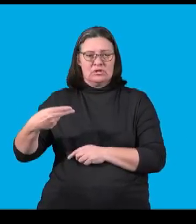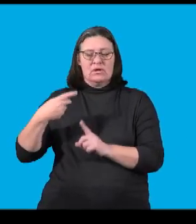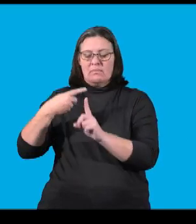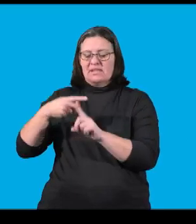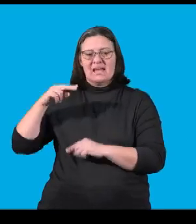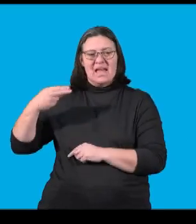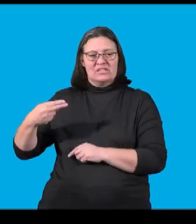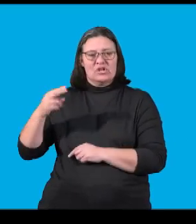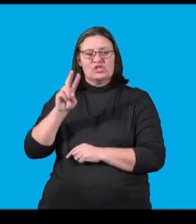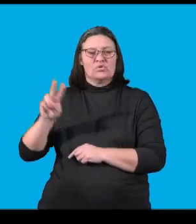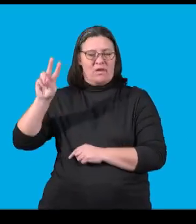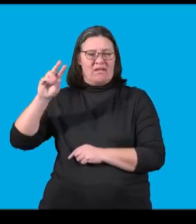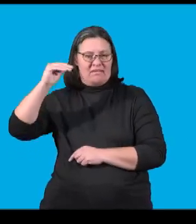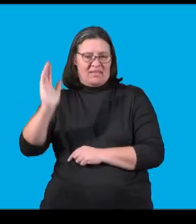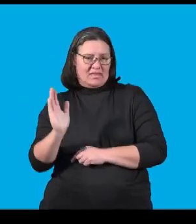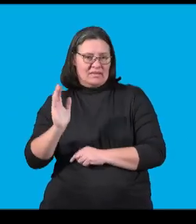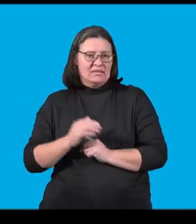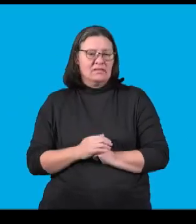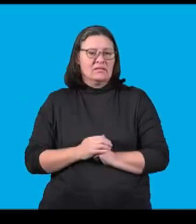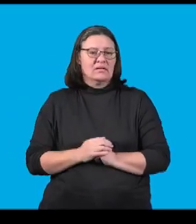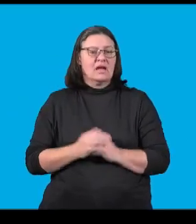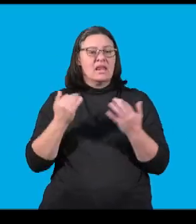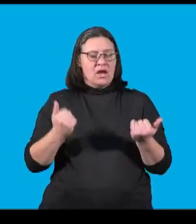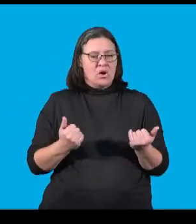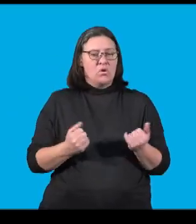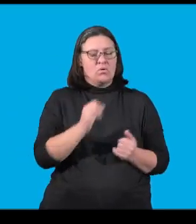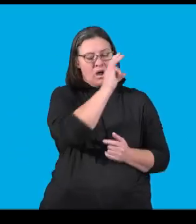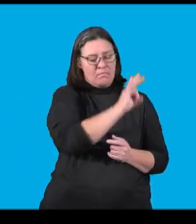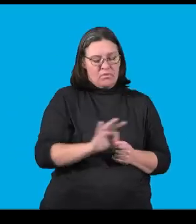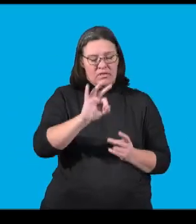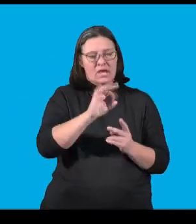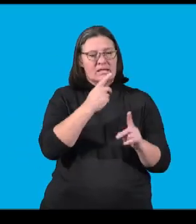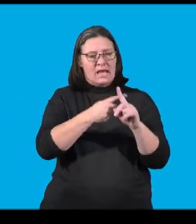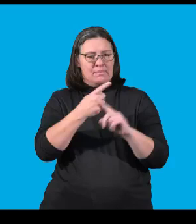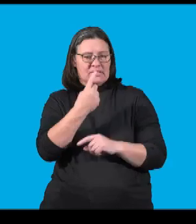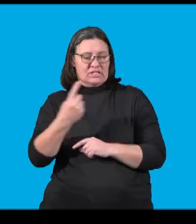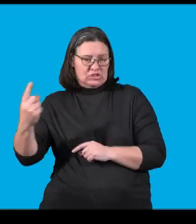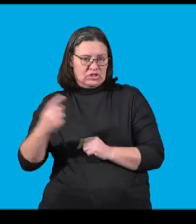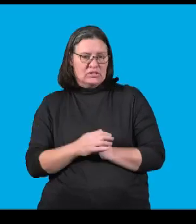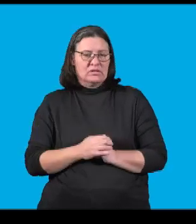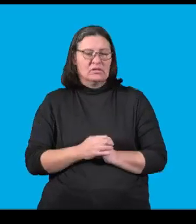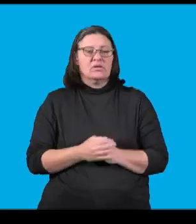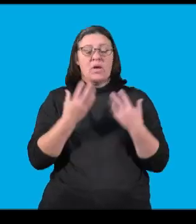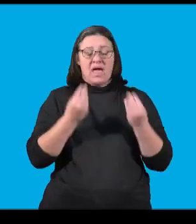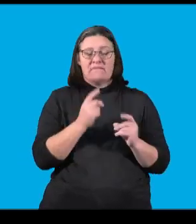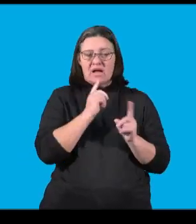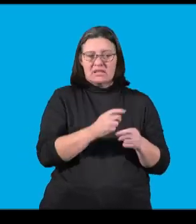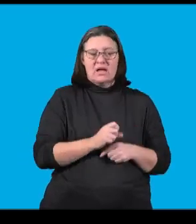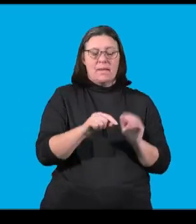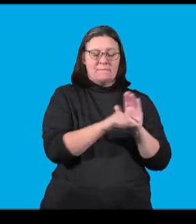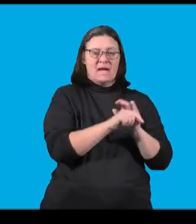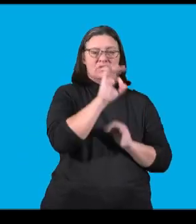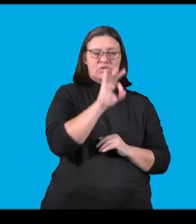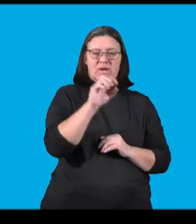2xh plus h squared. All right, then we multiply into the bracket, so we end up